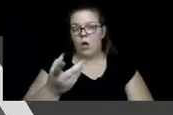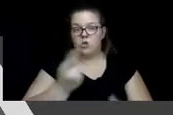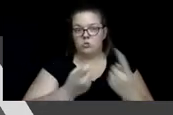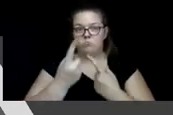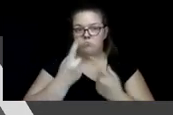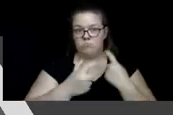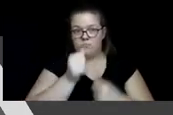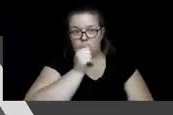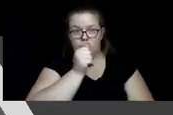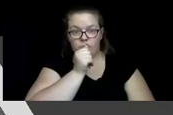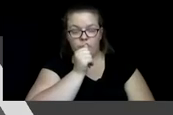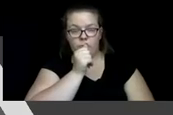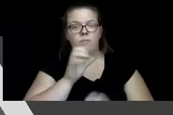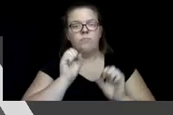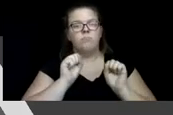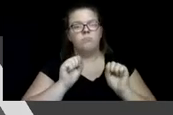group, you can